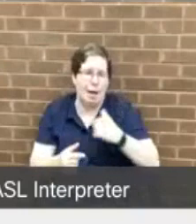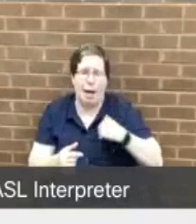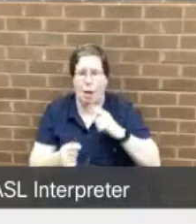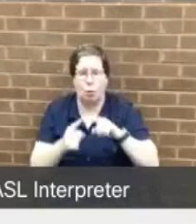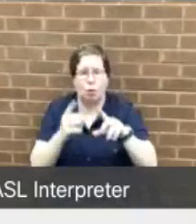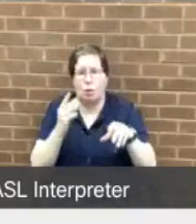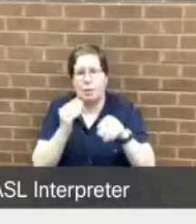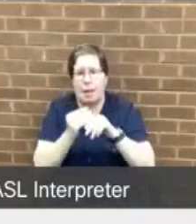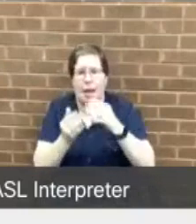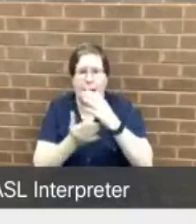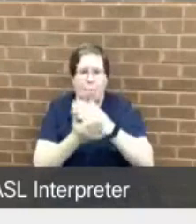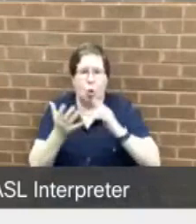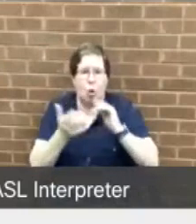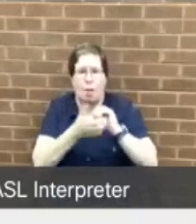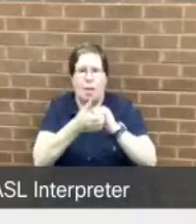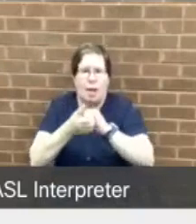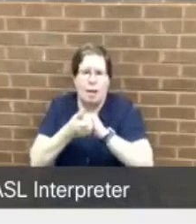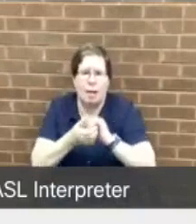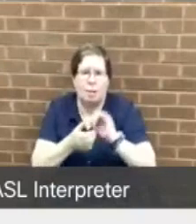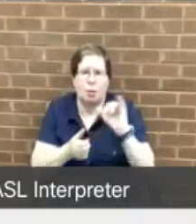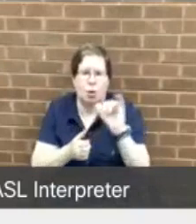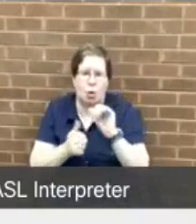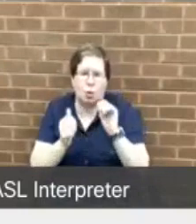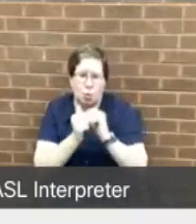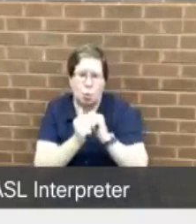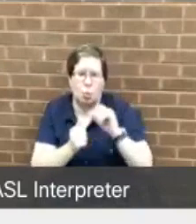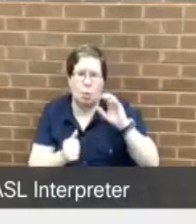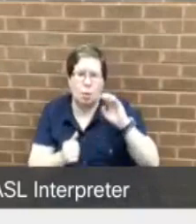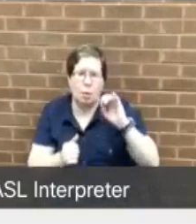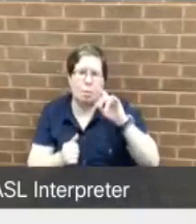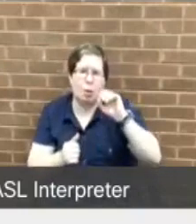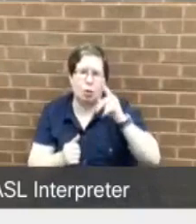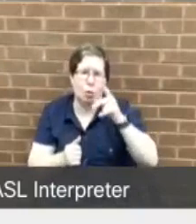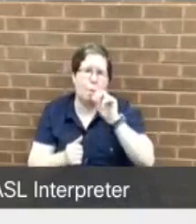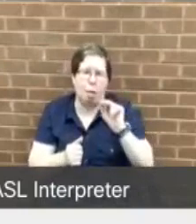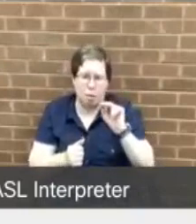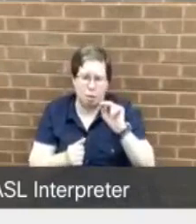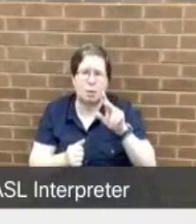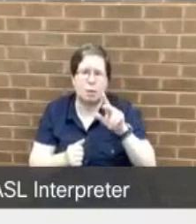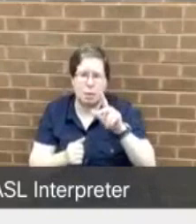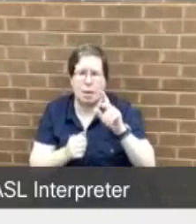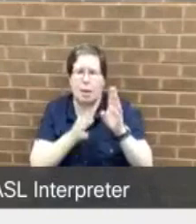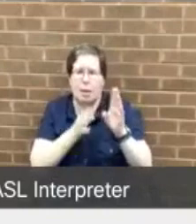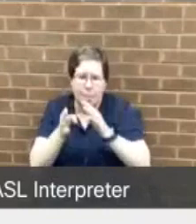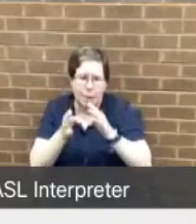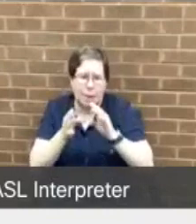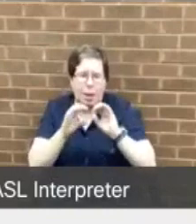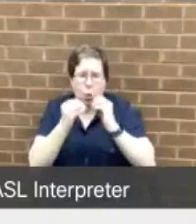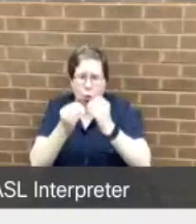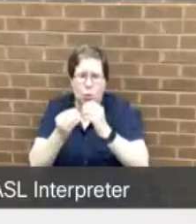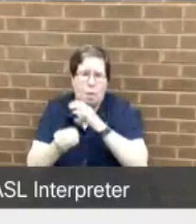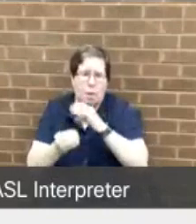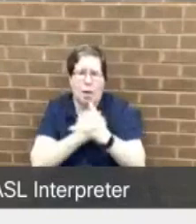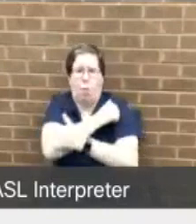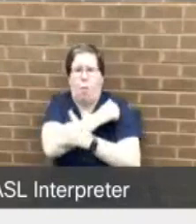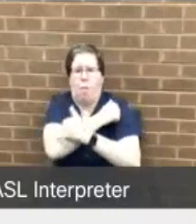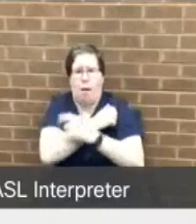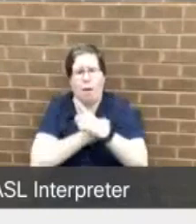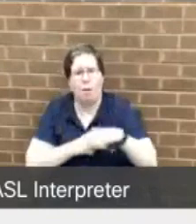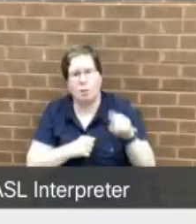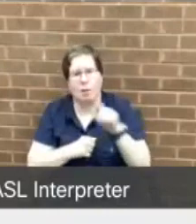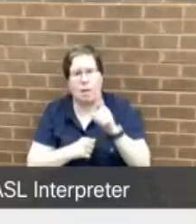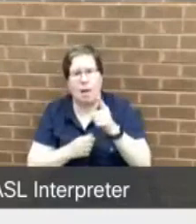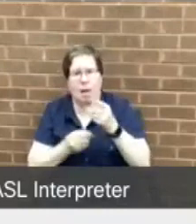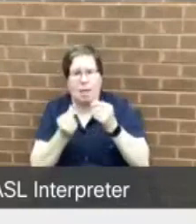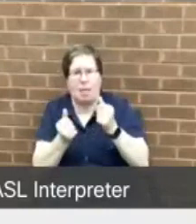add, part of that collaboration is also with our metropolitan planning organizations as well as with the counties, because as Greg mentioned, that land